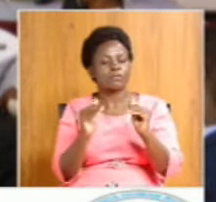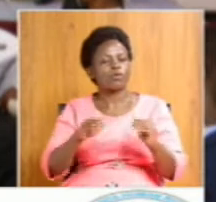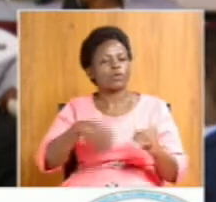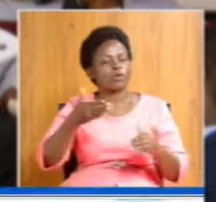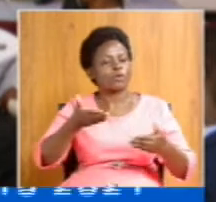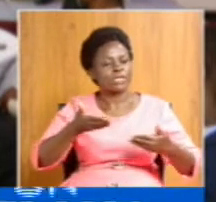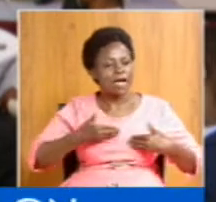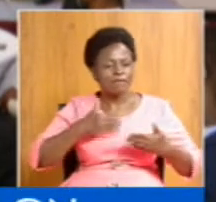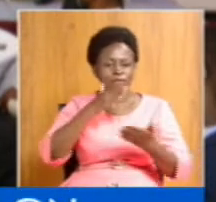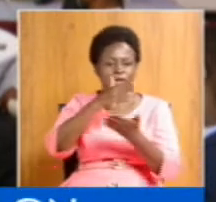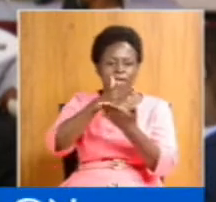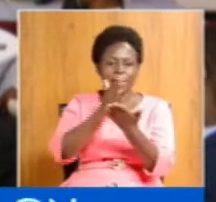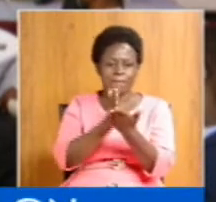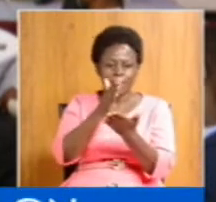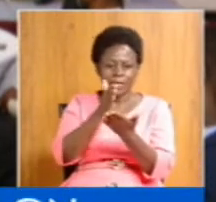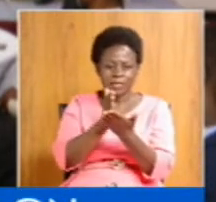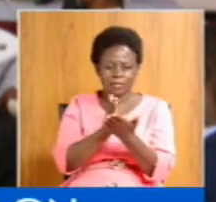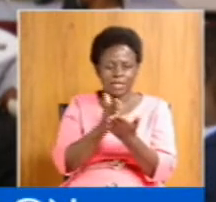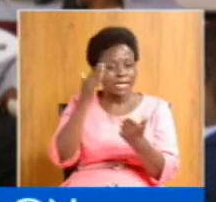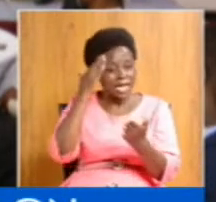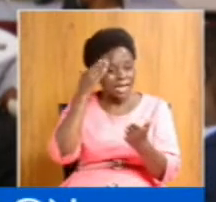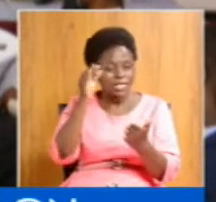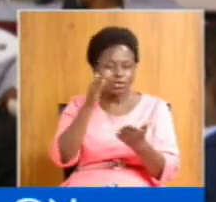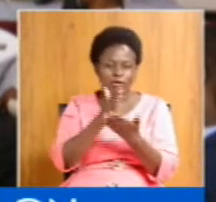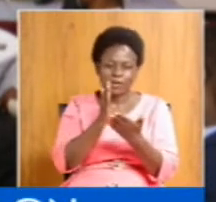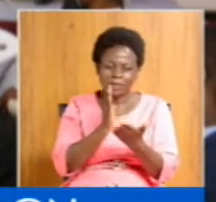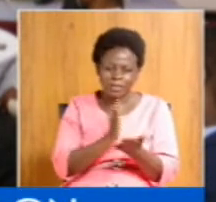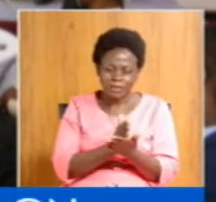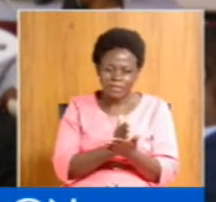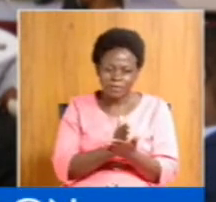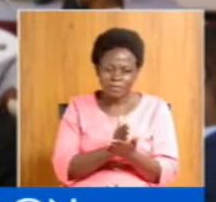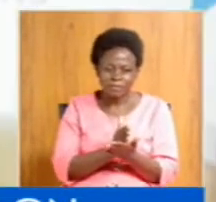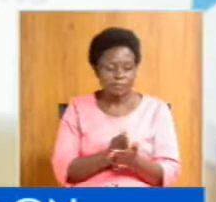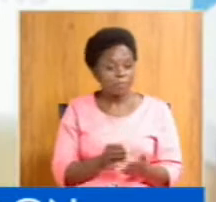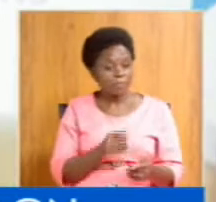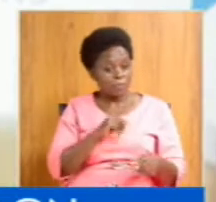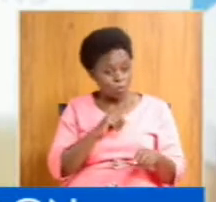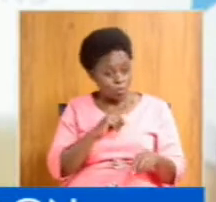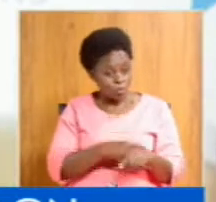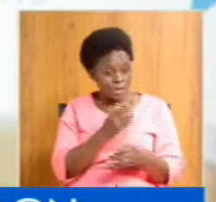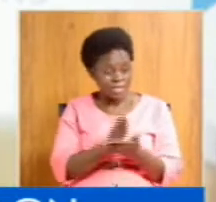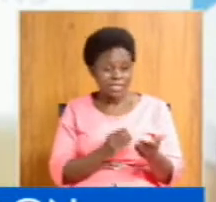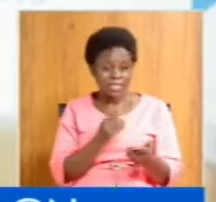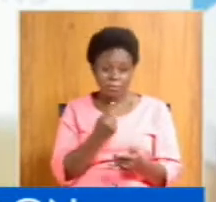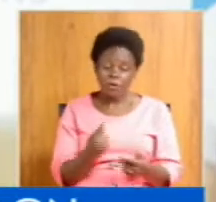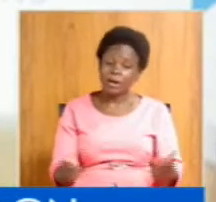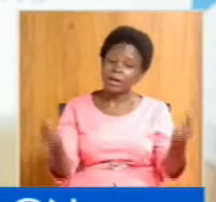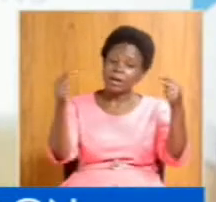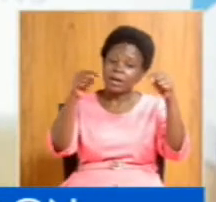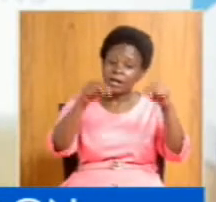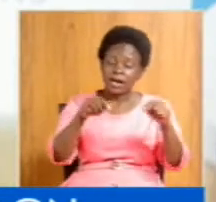have departments and the heads of departments that whenever someone comes with